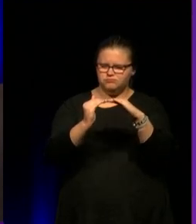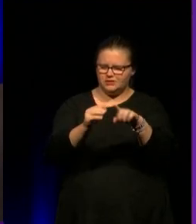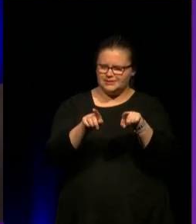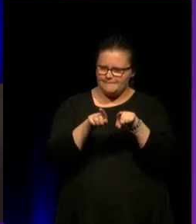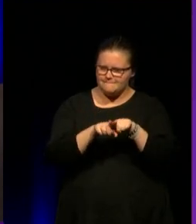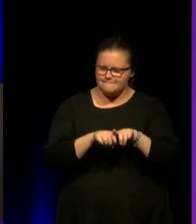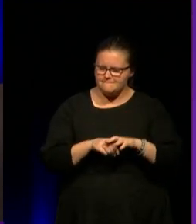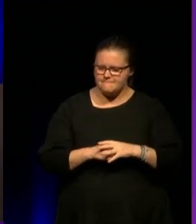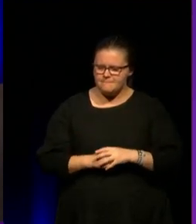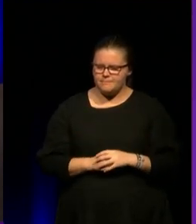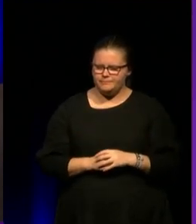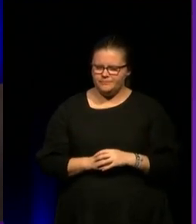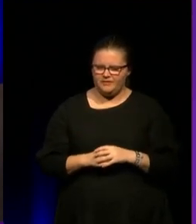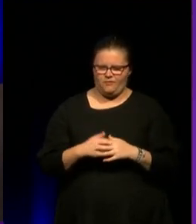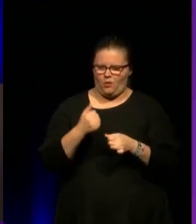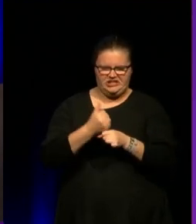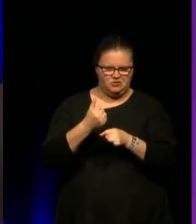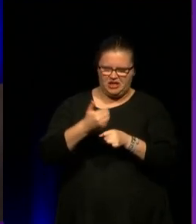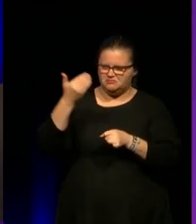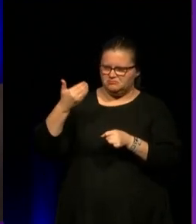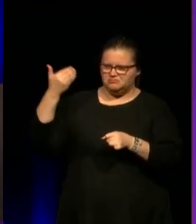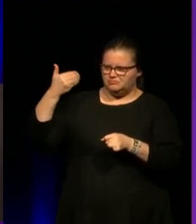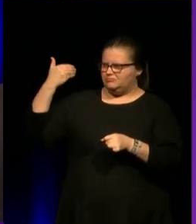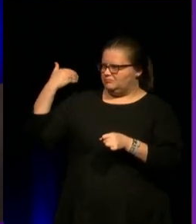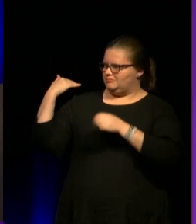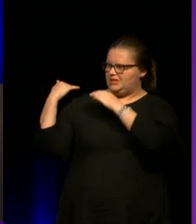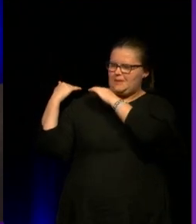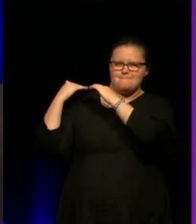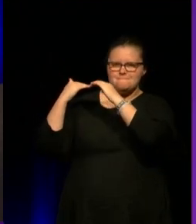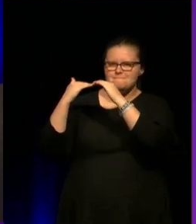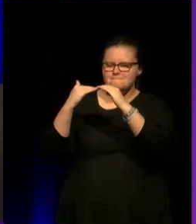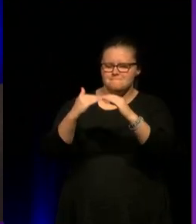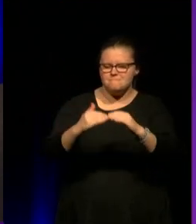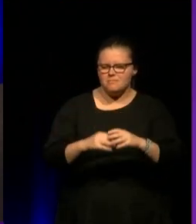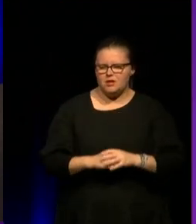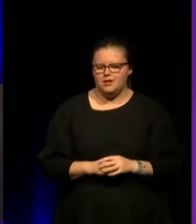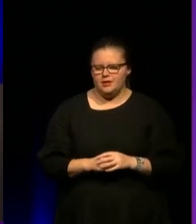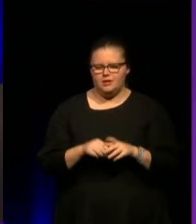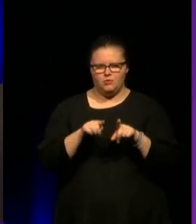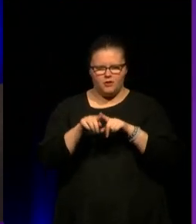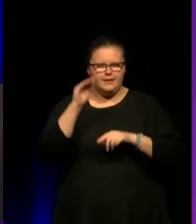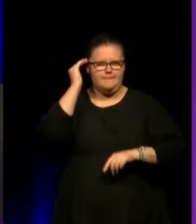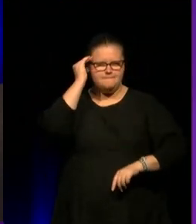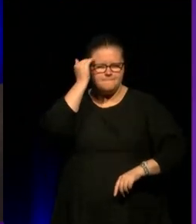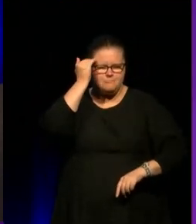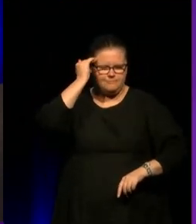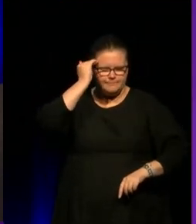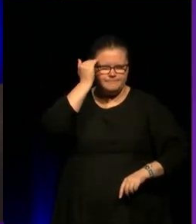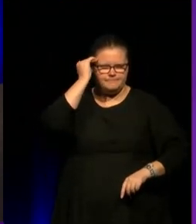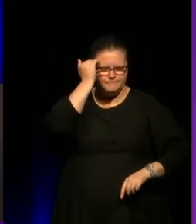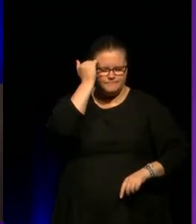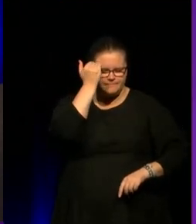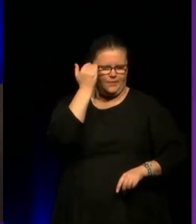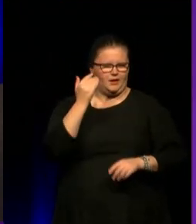time, you know, many, many generations. And they're mostly around persistence